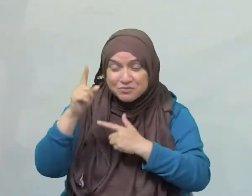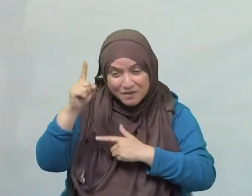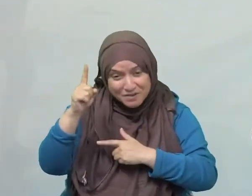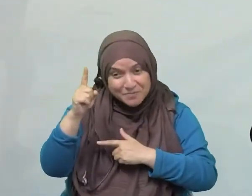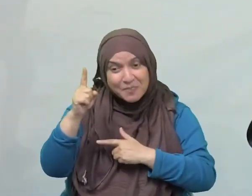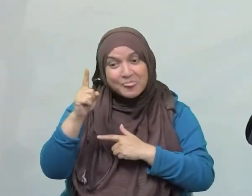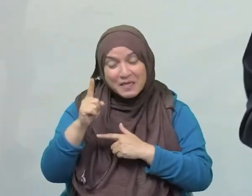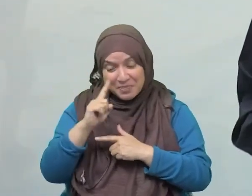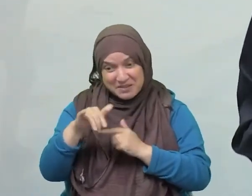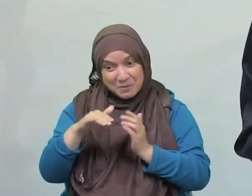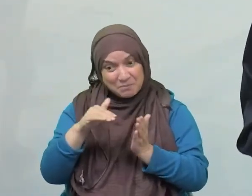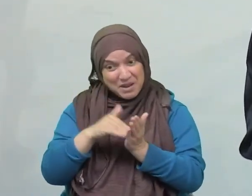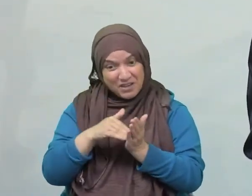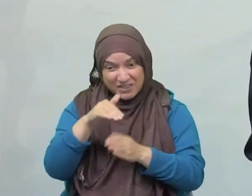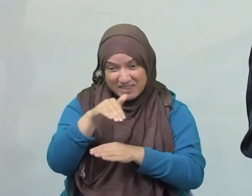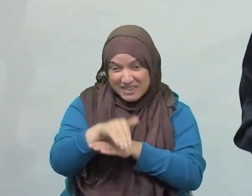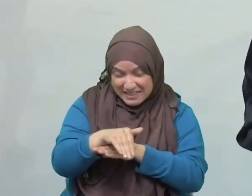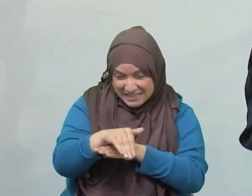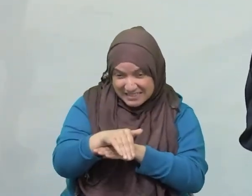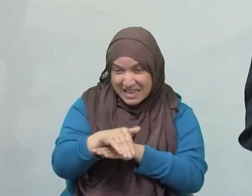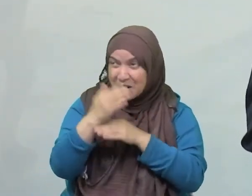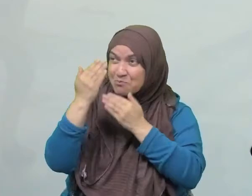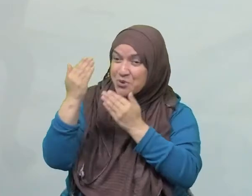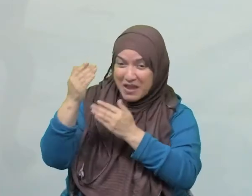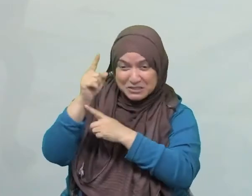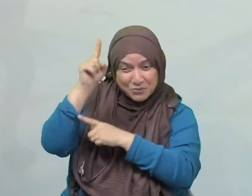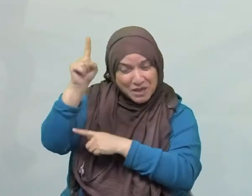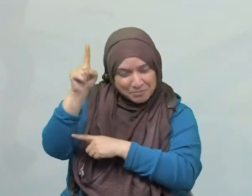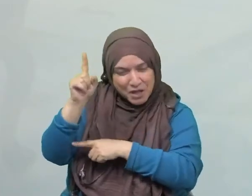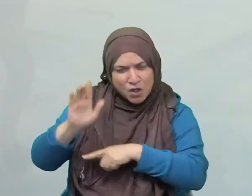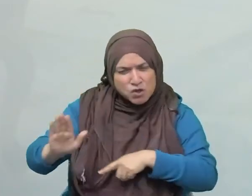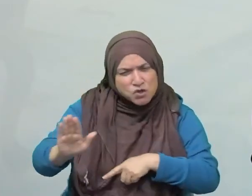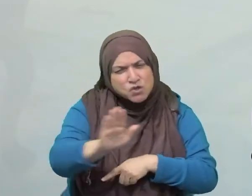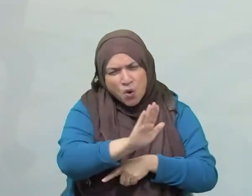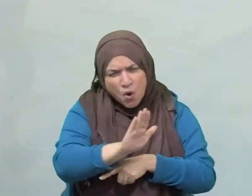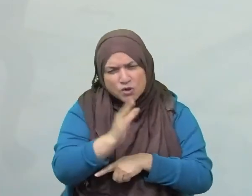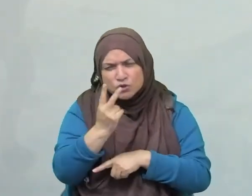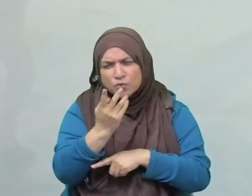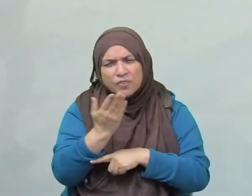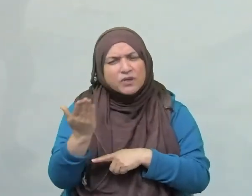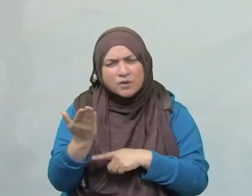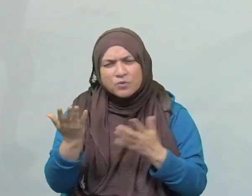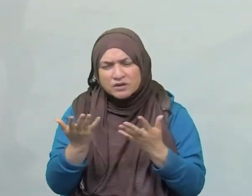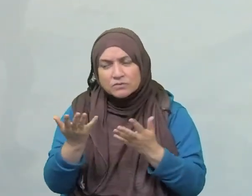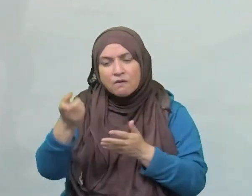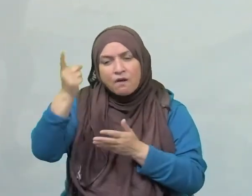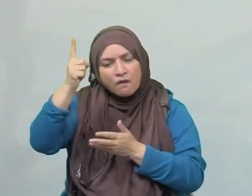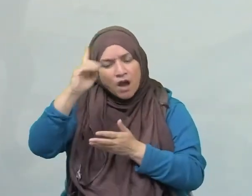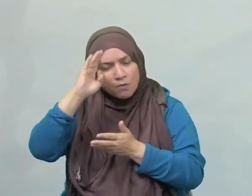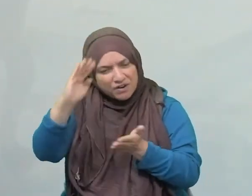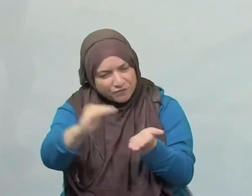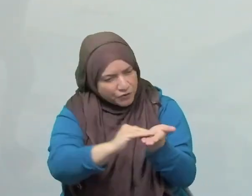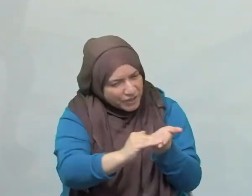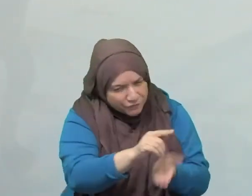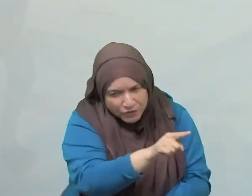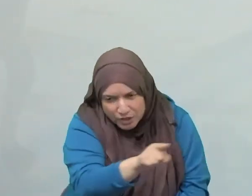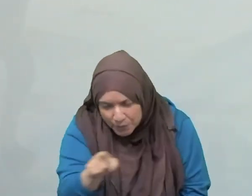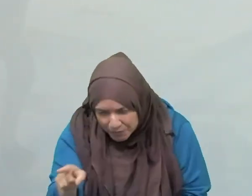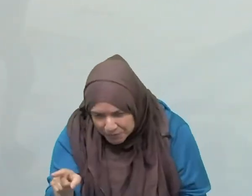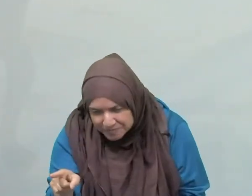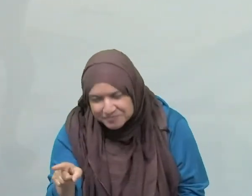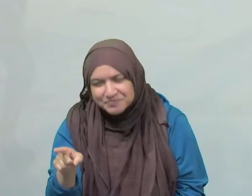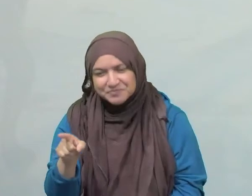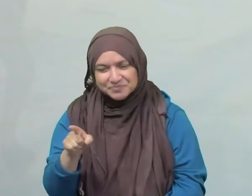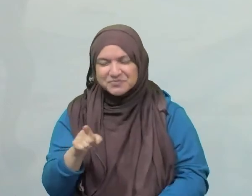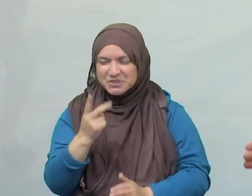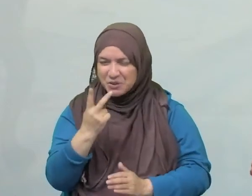the prophet saws if i feel like i'm in laylatul if later has come upon me the night of power has come upon me what should i